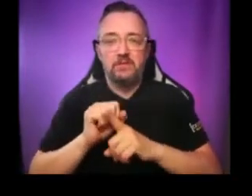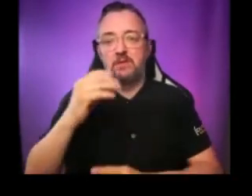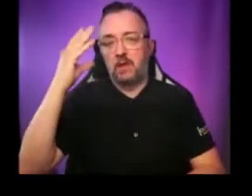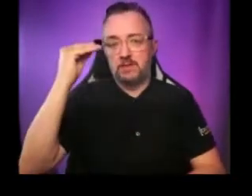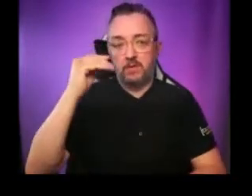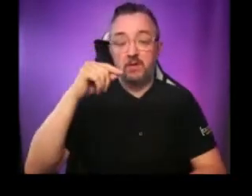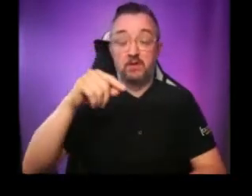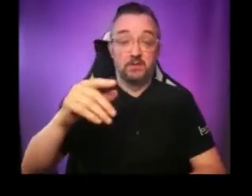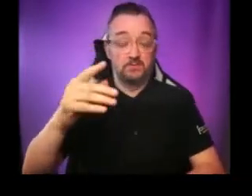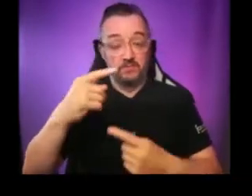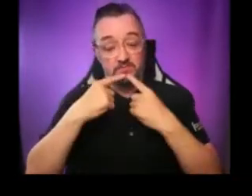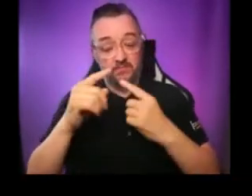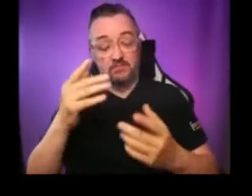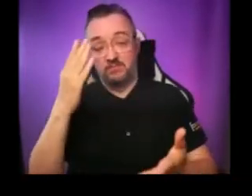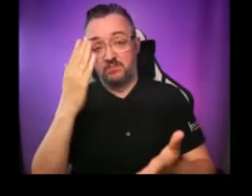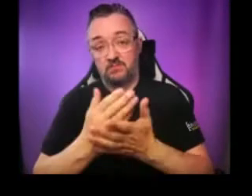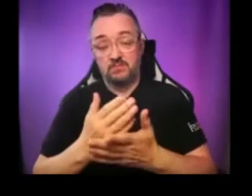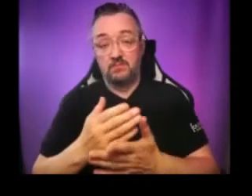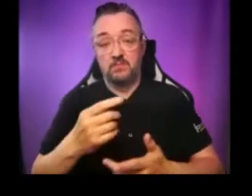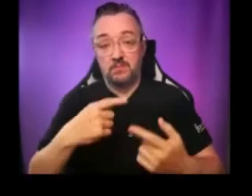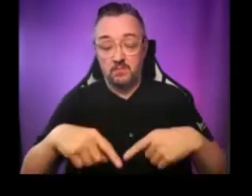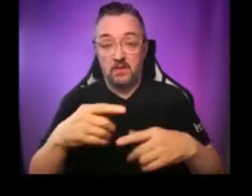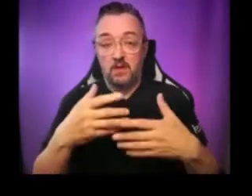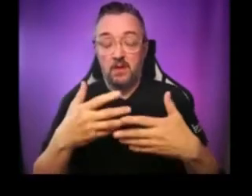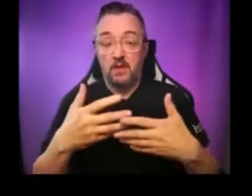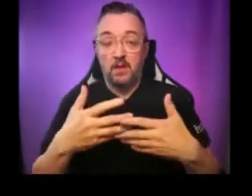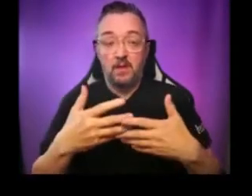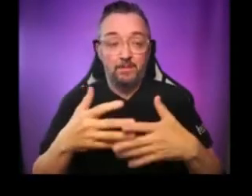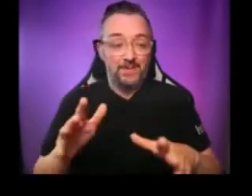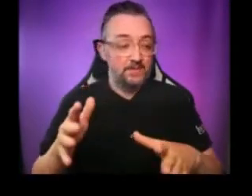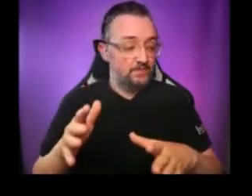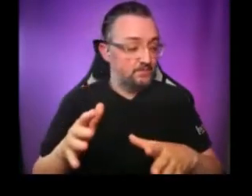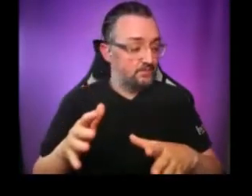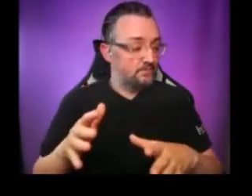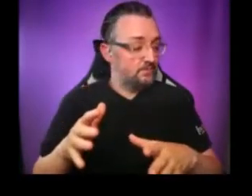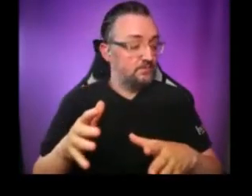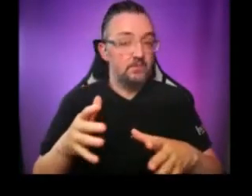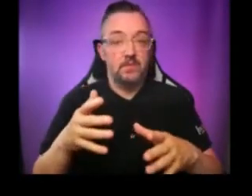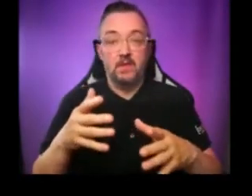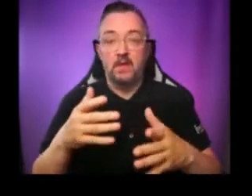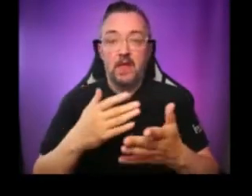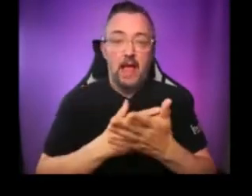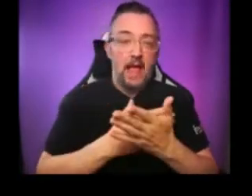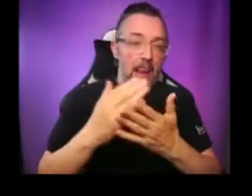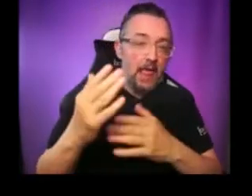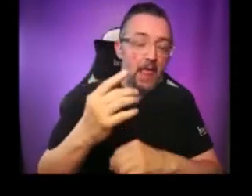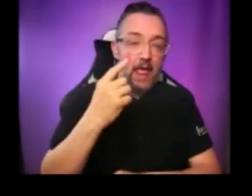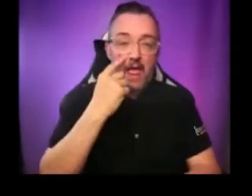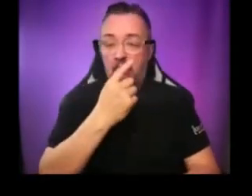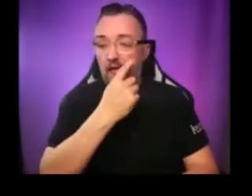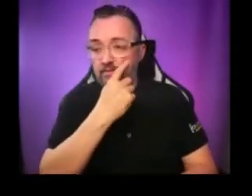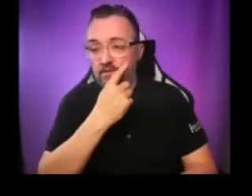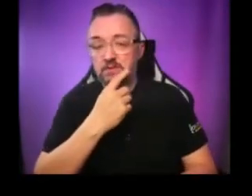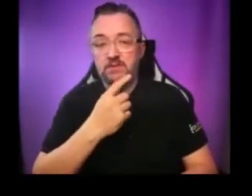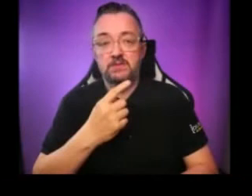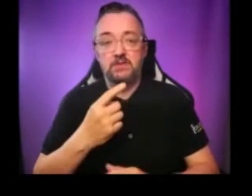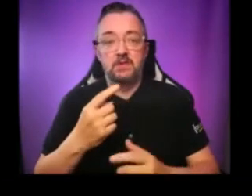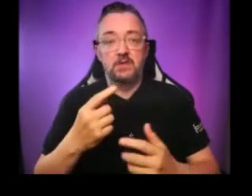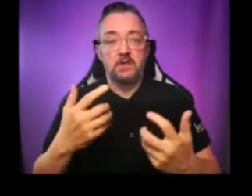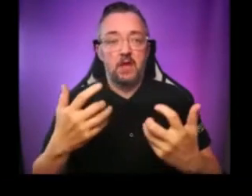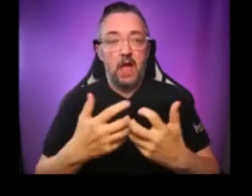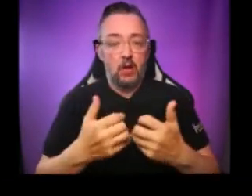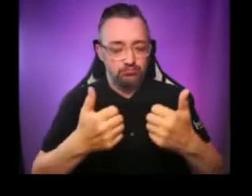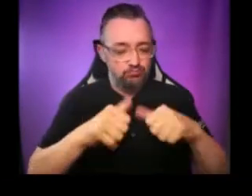be honest, I think we've never really had enough strong and clear evidence of where and how we should tackle